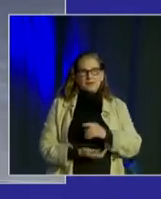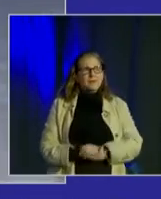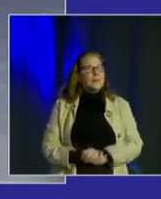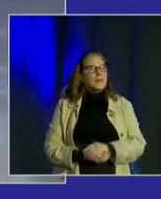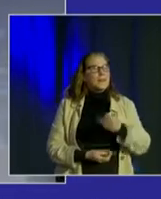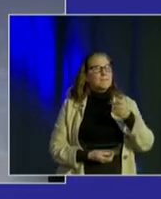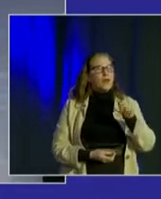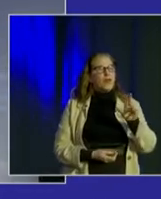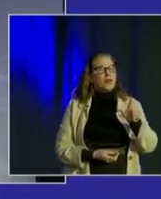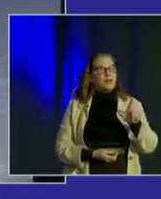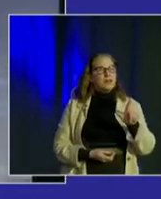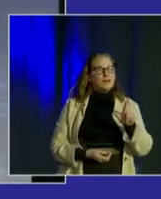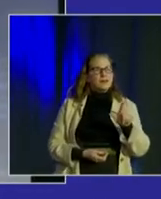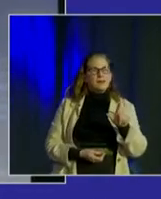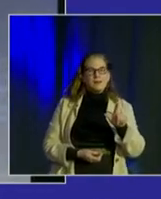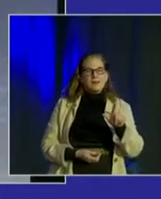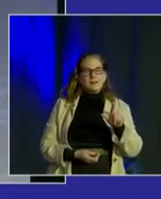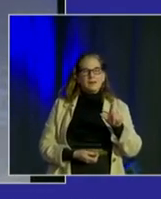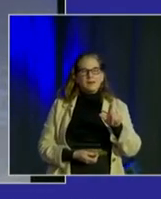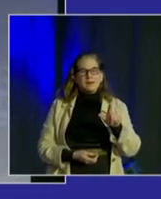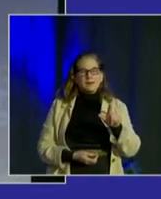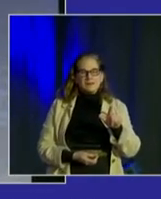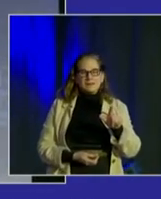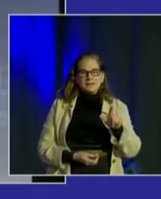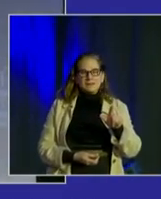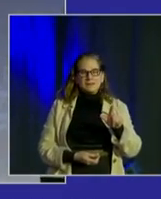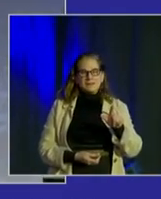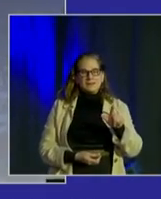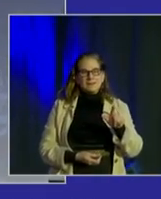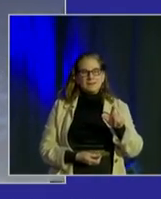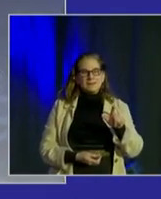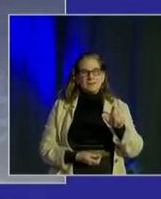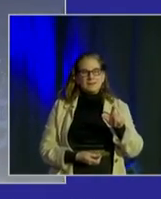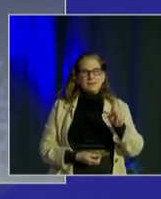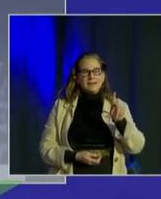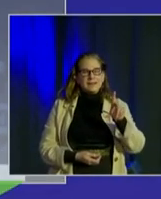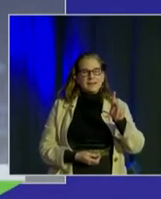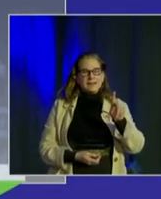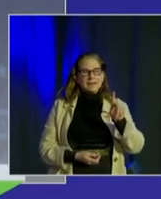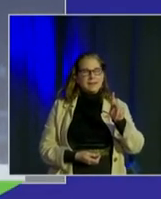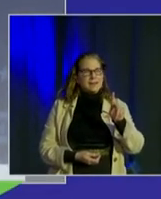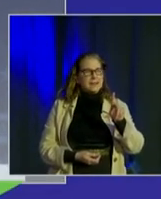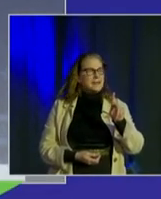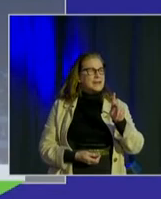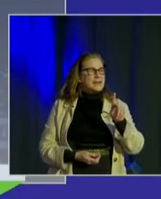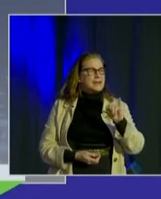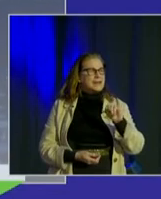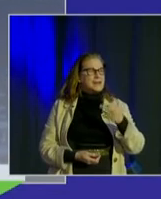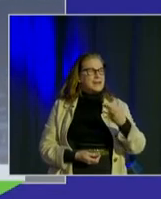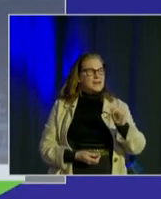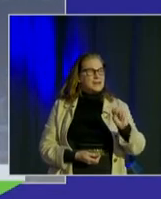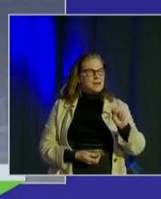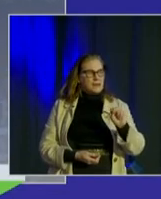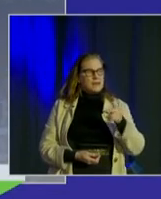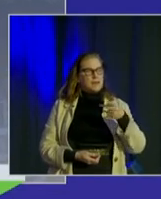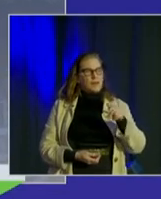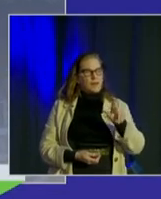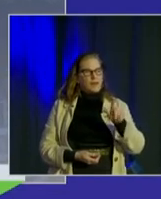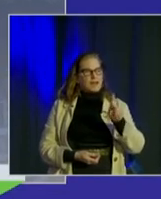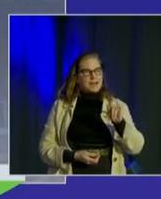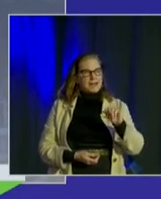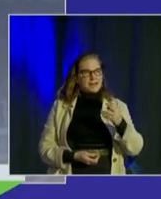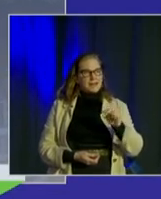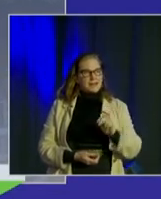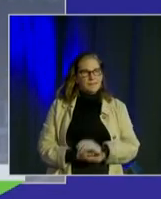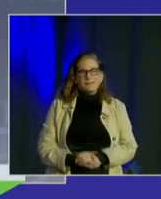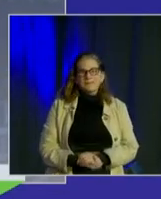Thank you, Tomas, and good morning, Washington, D.C. My name is Paul Kine, and I am Mayor Bowser's Deputy Mayor for Education. Across the education cluster, we